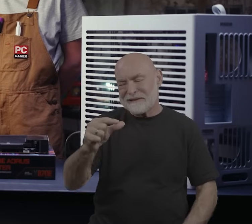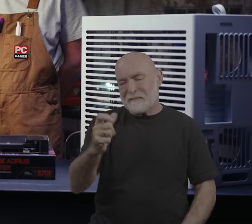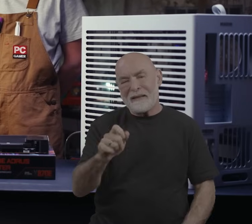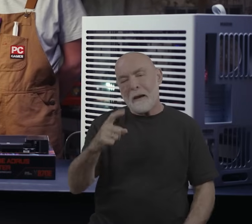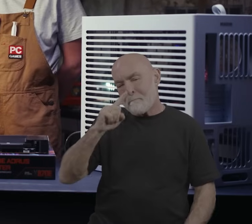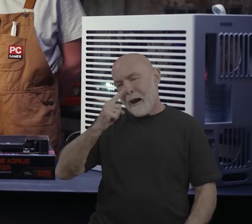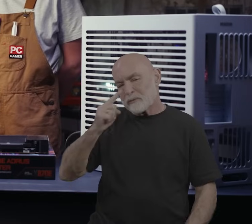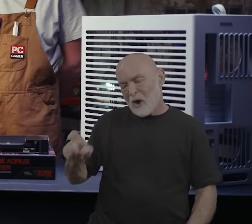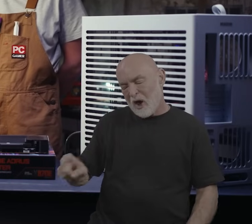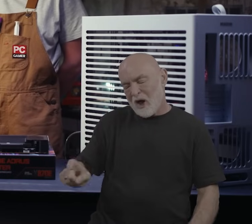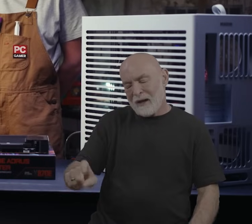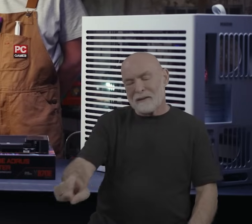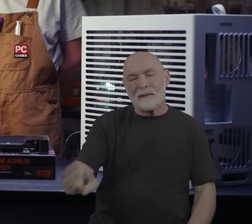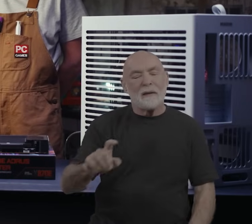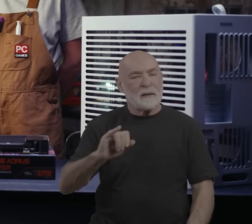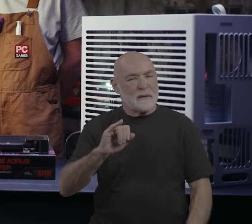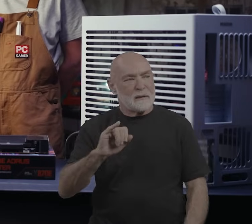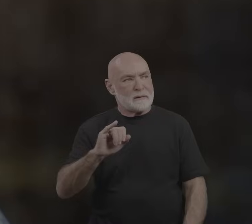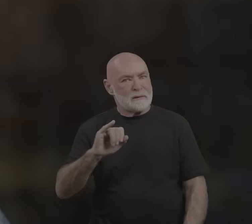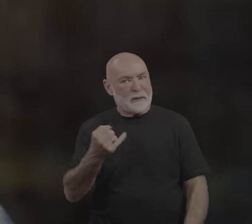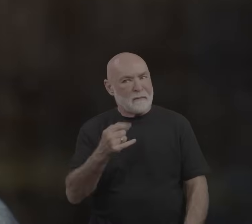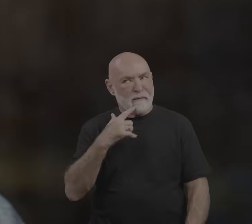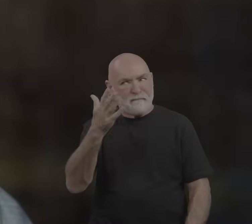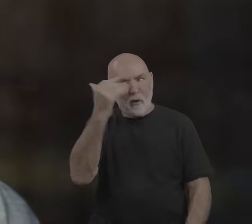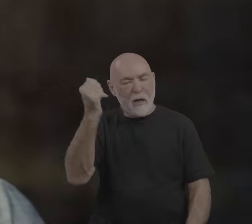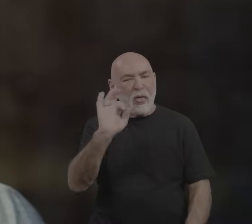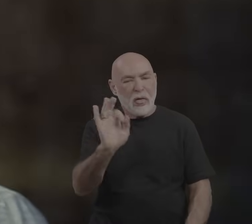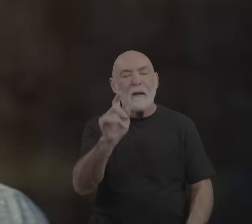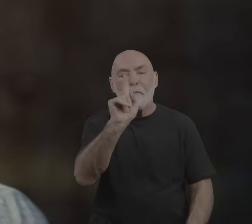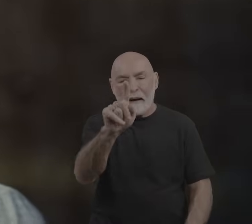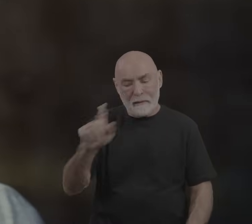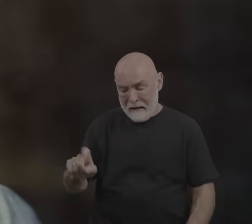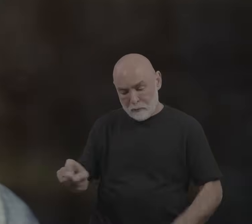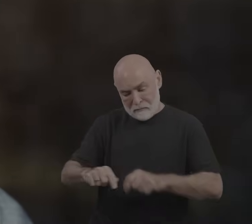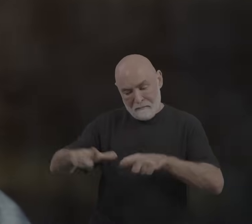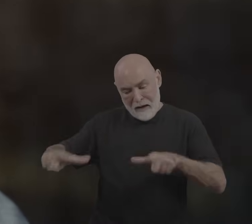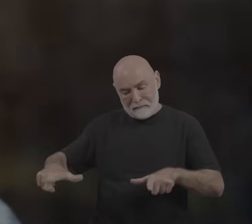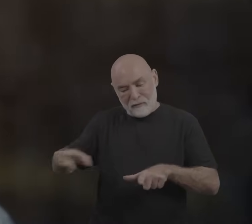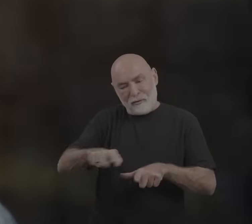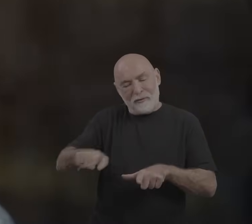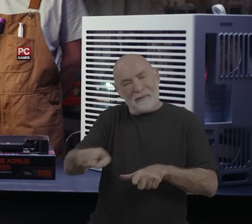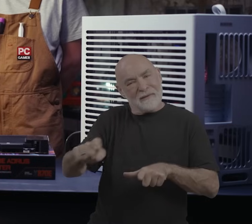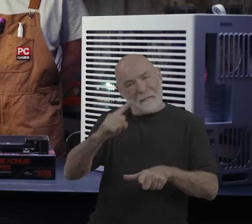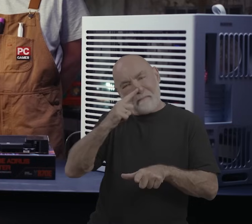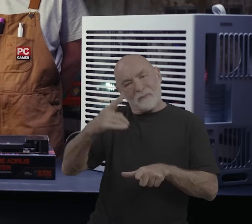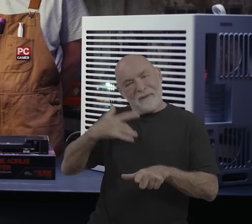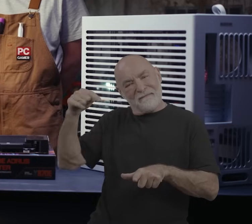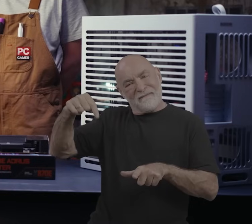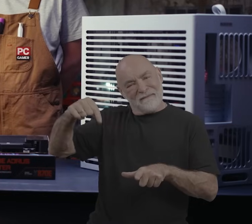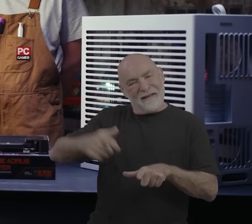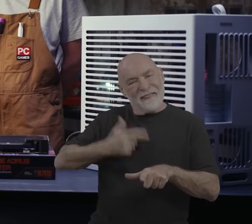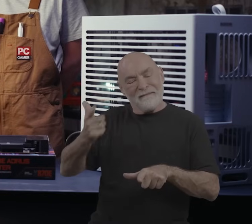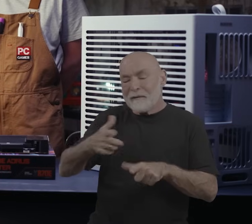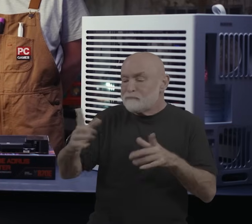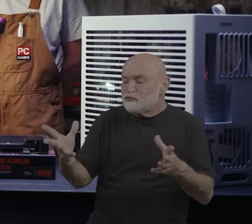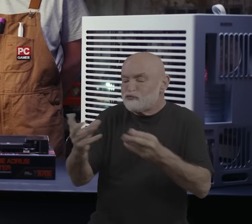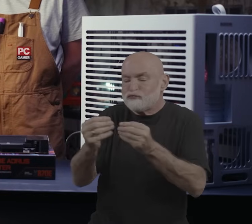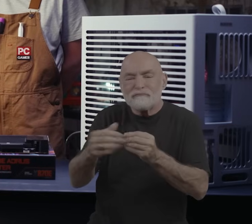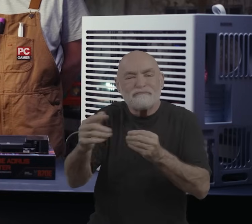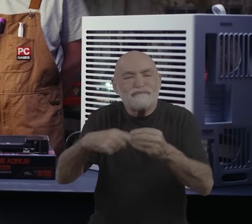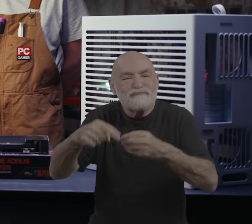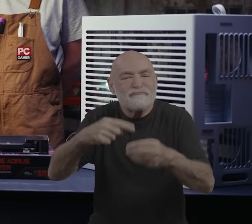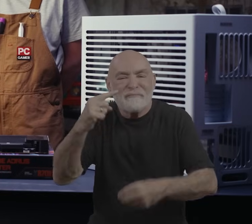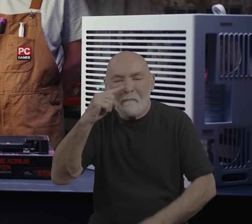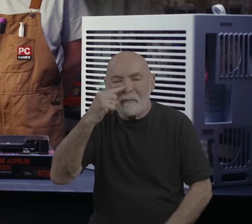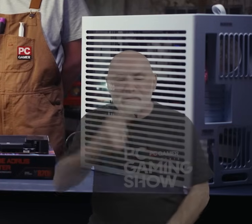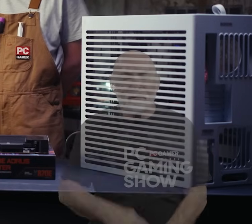Nightsword RGB mouse, all handpicked by Jacob. We didn't forget a thing. We're even including a mouse pad. That's where your mouse lives, sleeps, and entertains